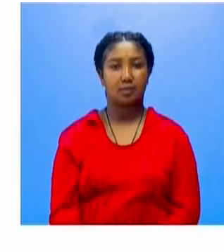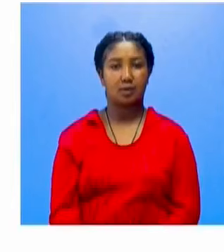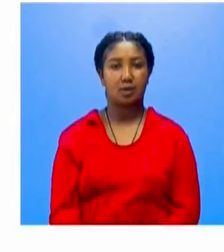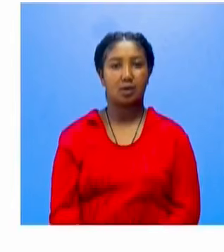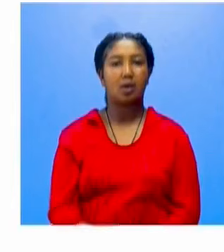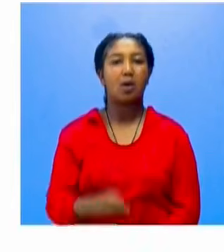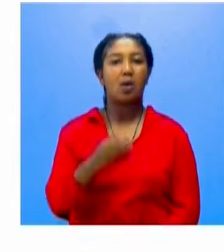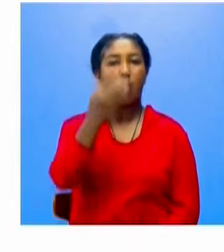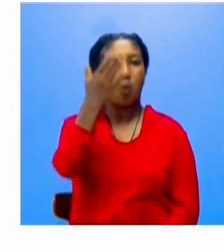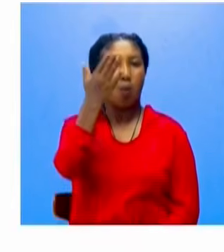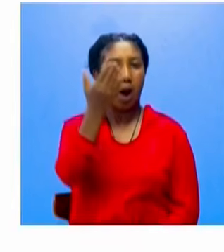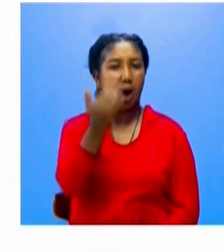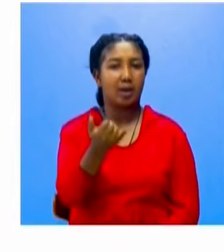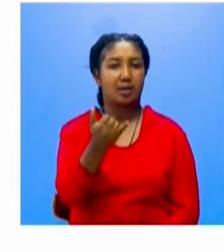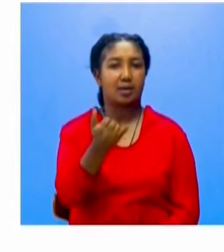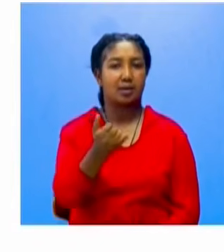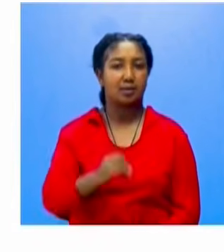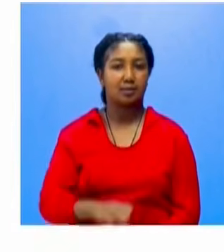why